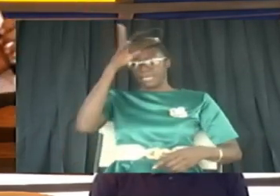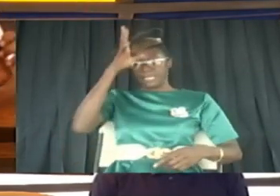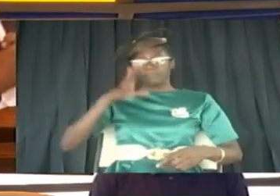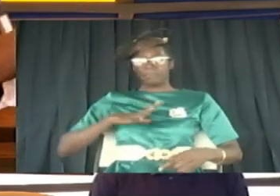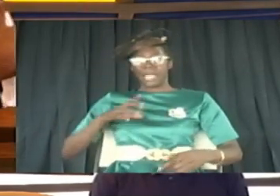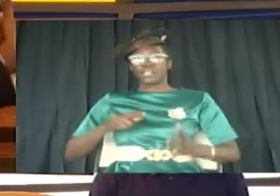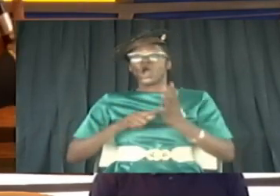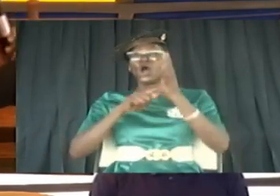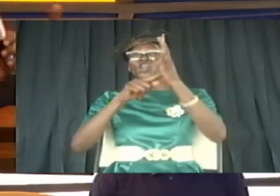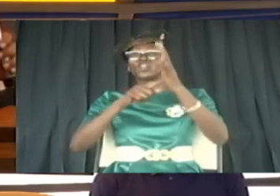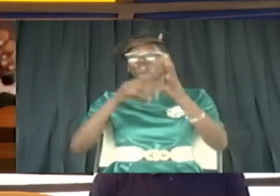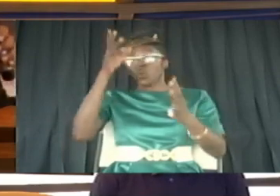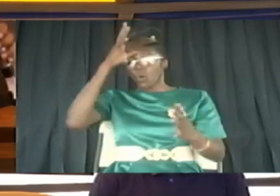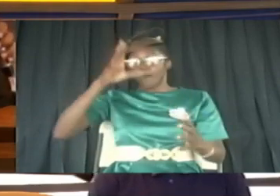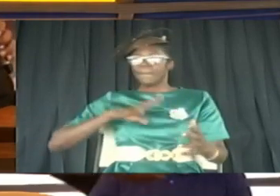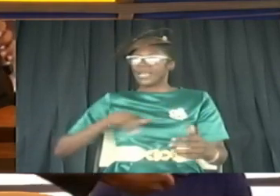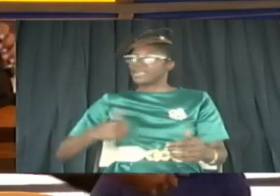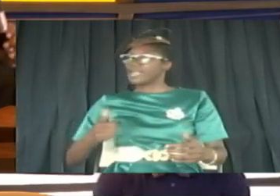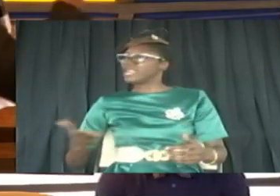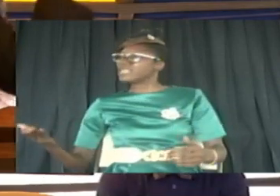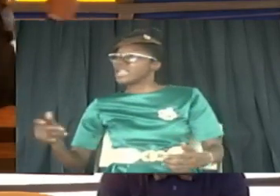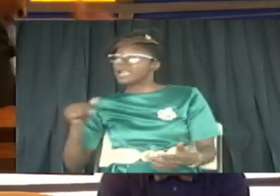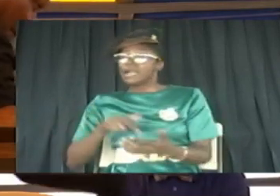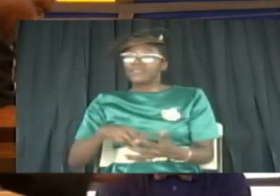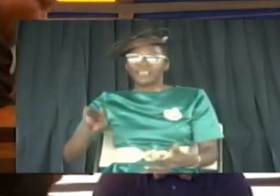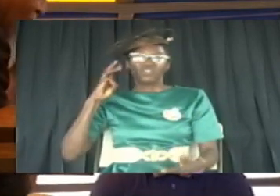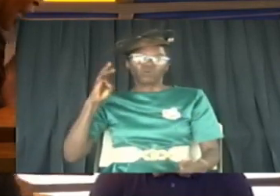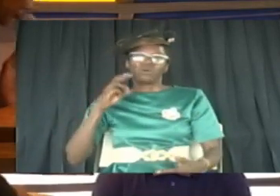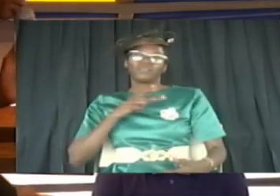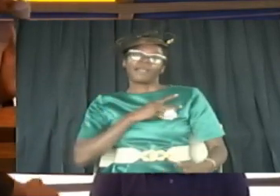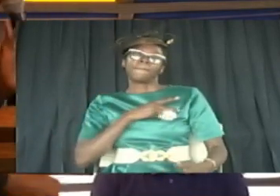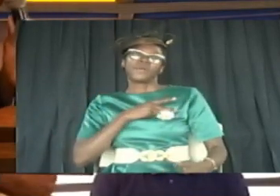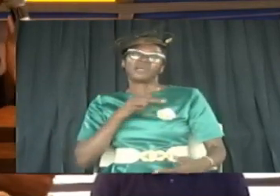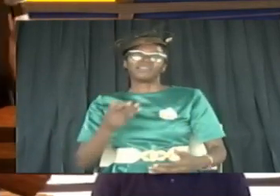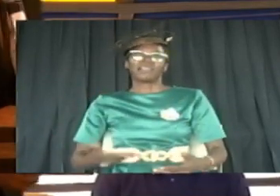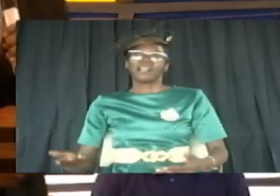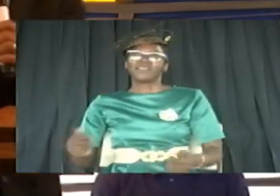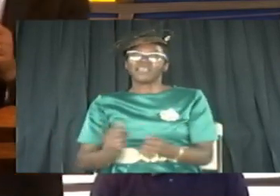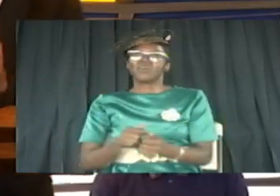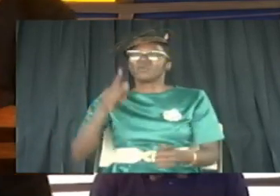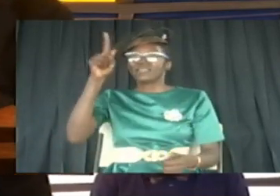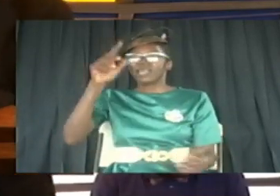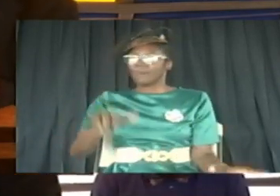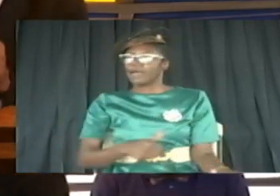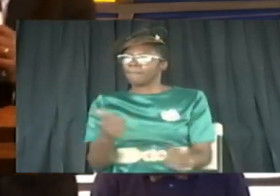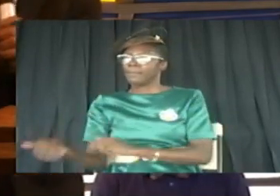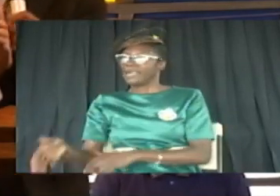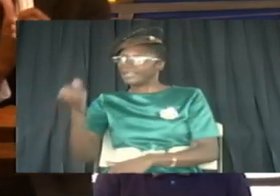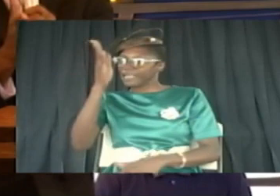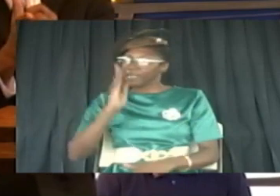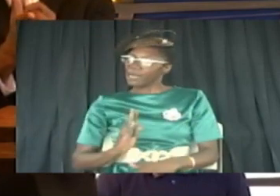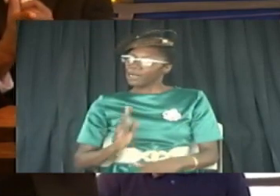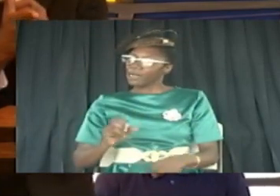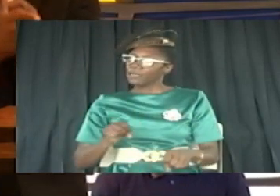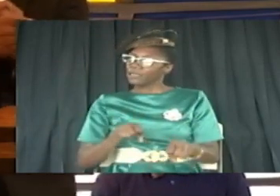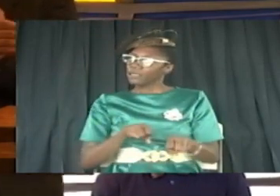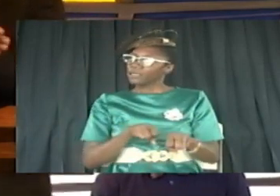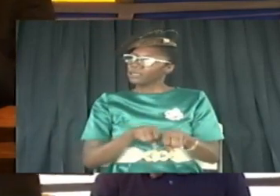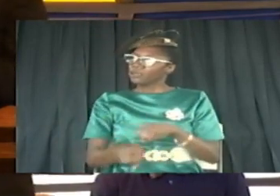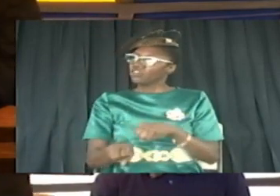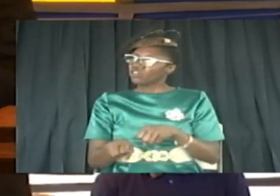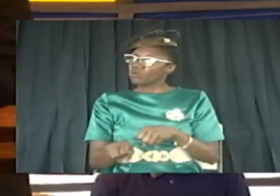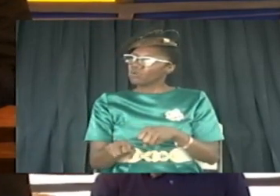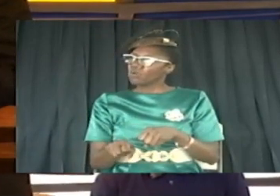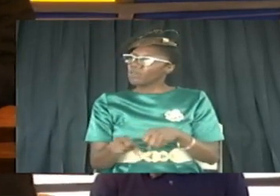anything. This was a personal thing with him, an almighty God. And so in the